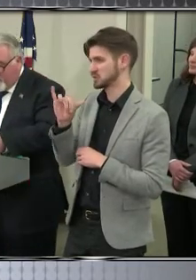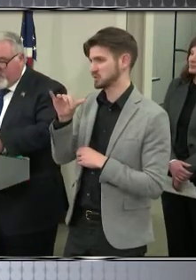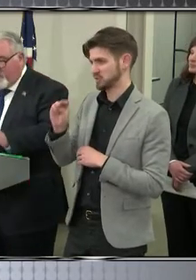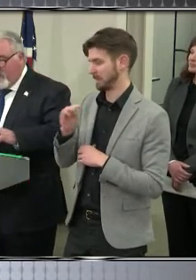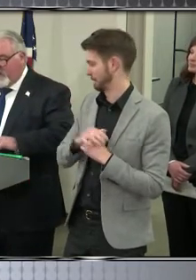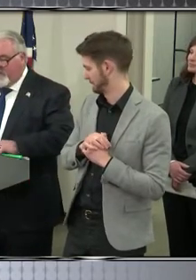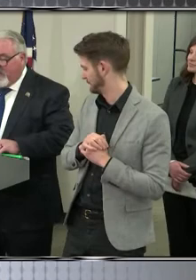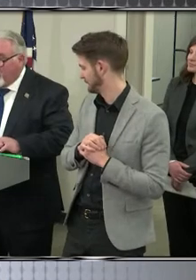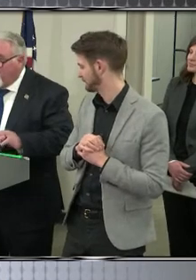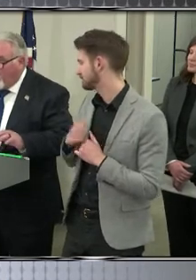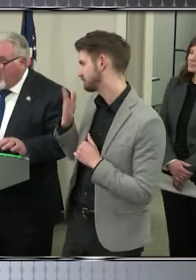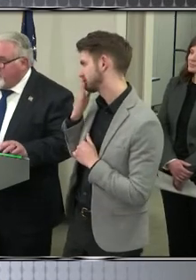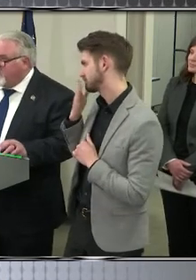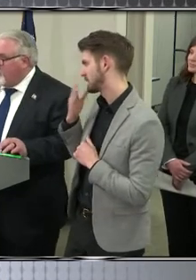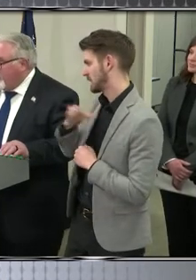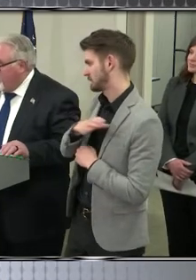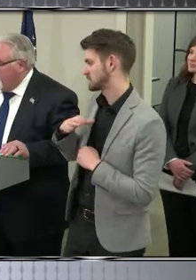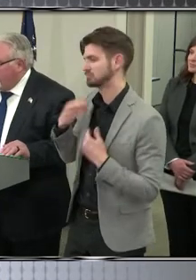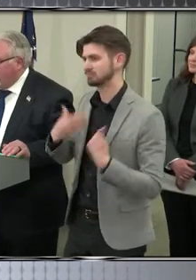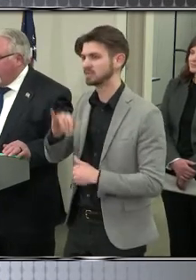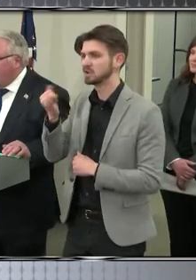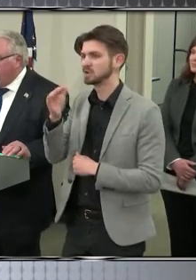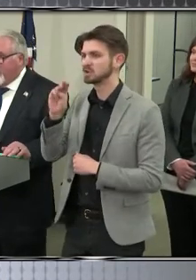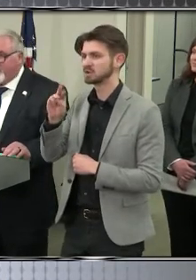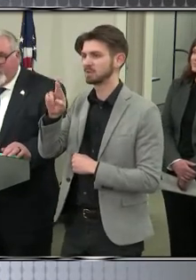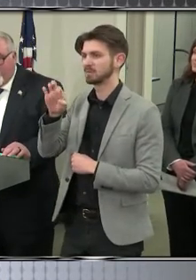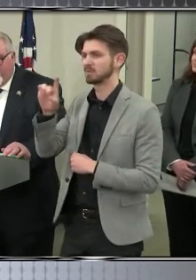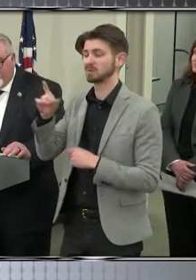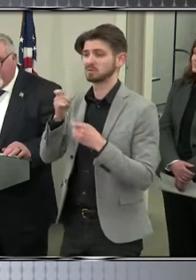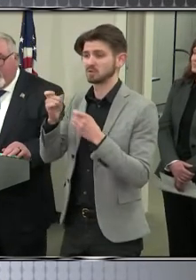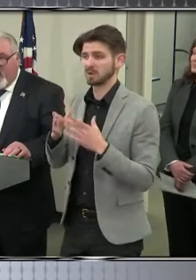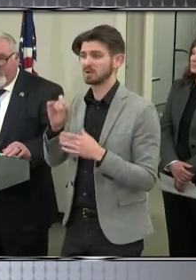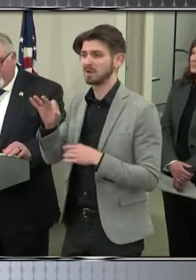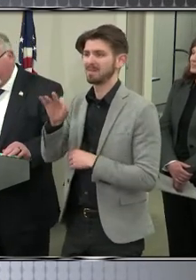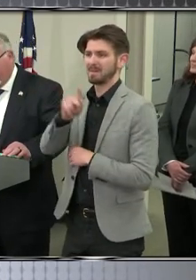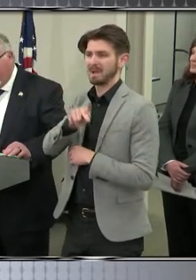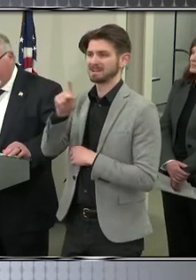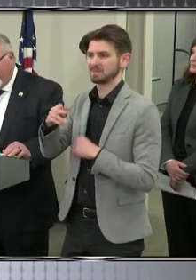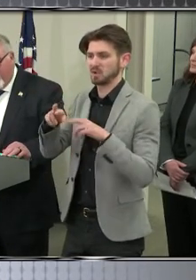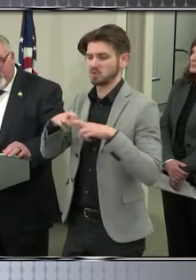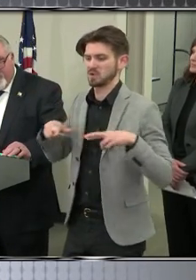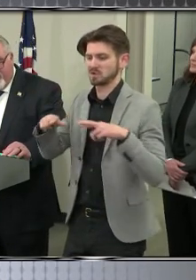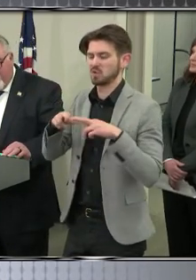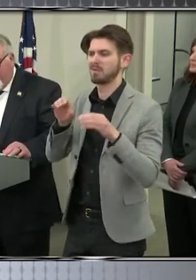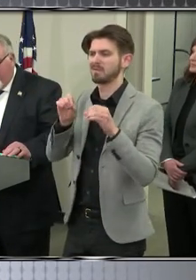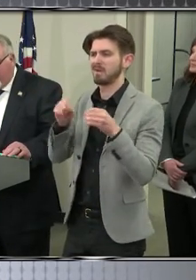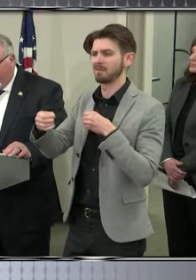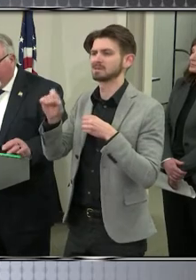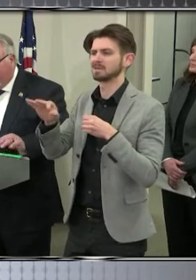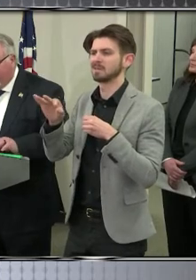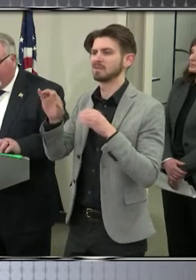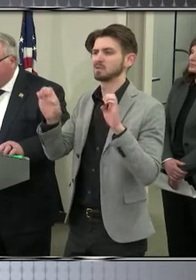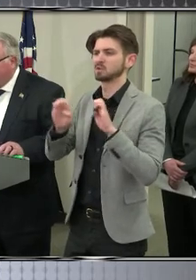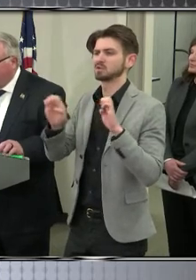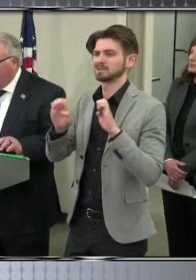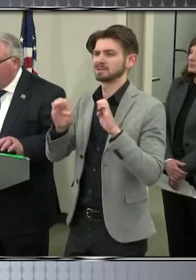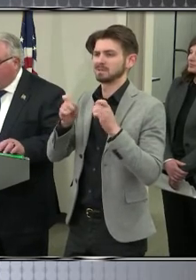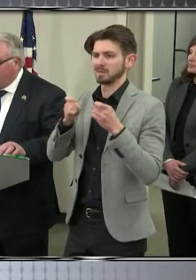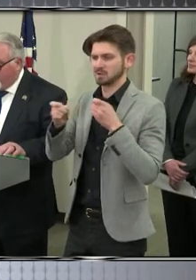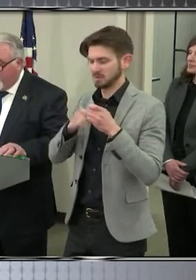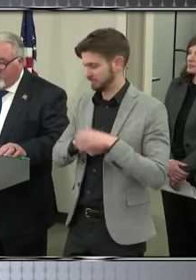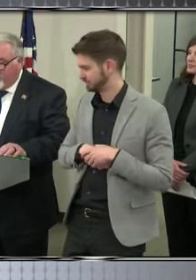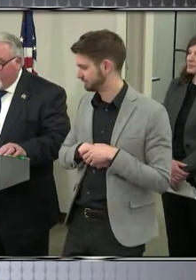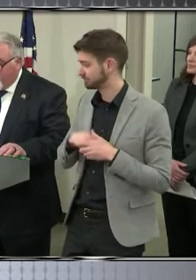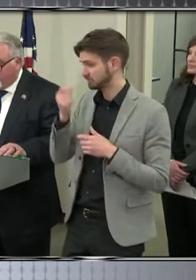Thank you, Commissioner Waller. Good morning, I'm Jim Reed. I'm the director of the Pikes Peak Regional Office of Emergency Management. In 2018, the City of